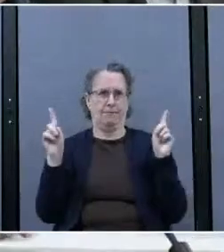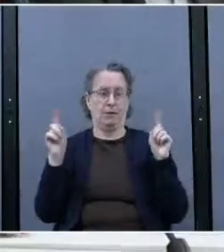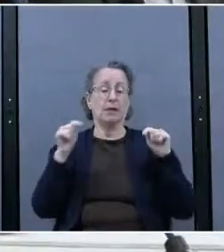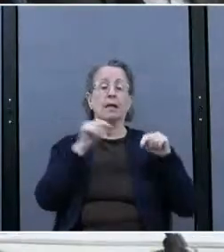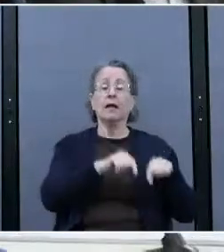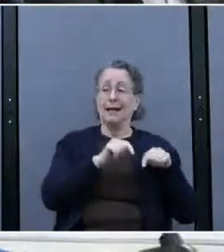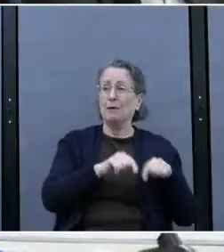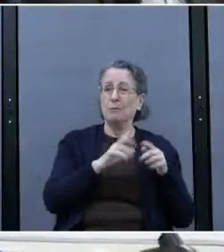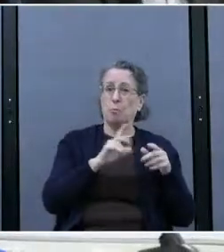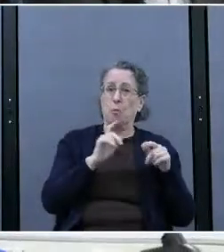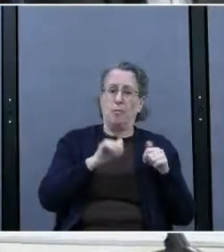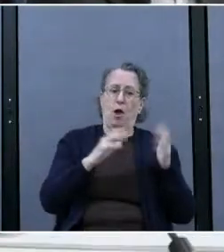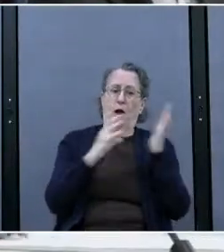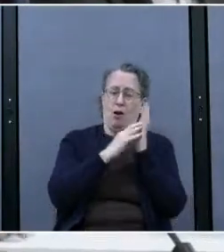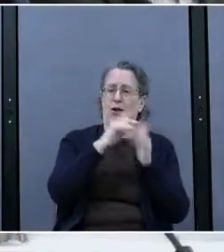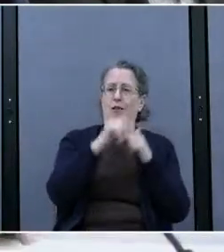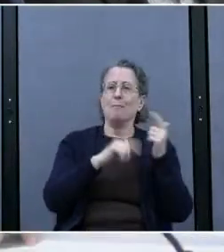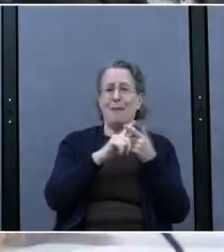in FY25.